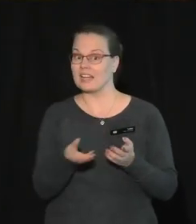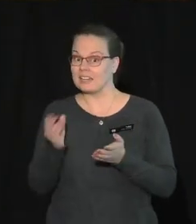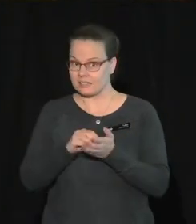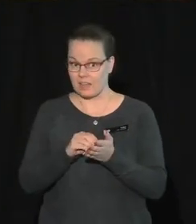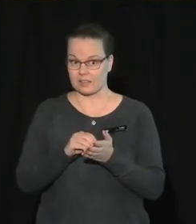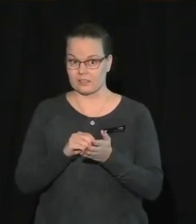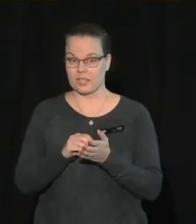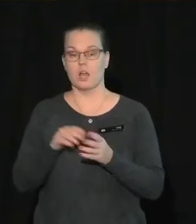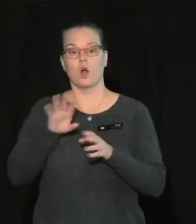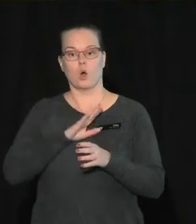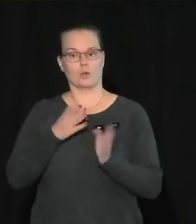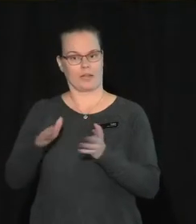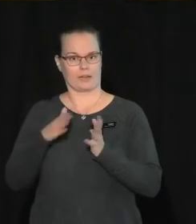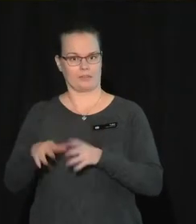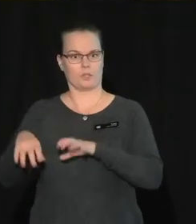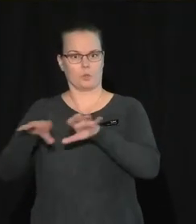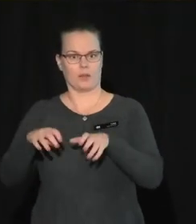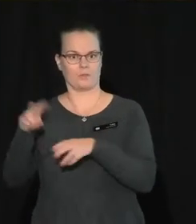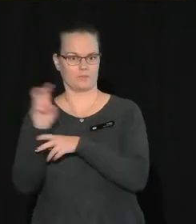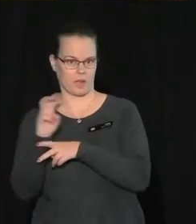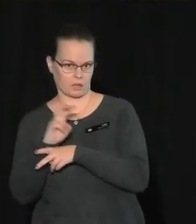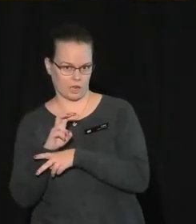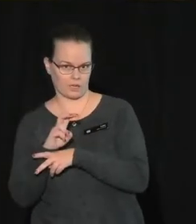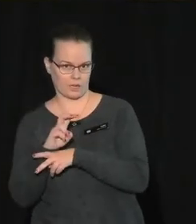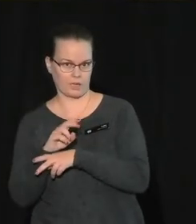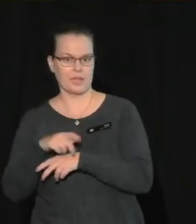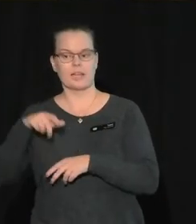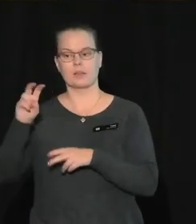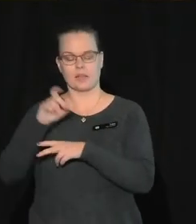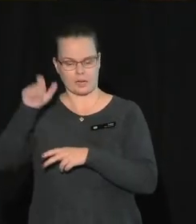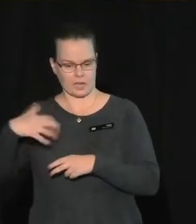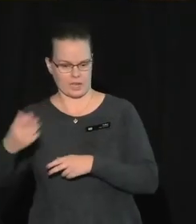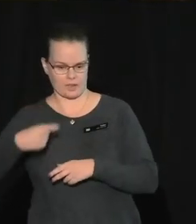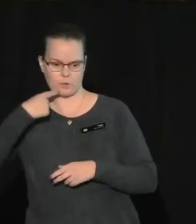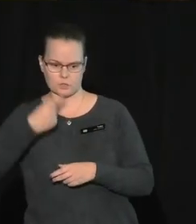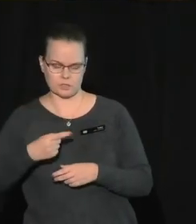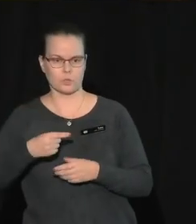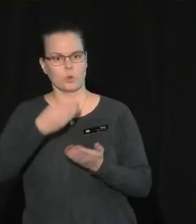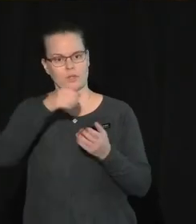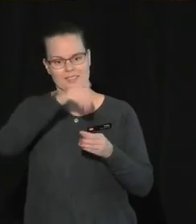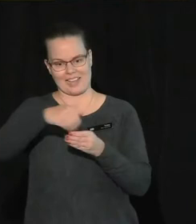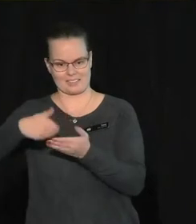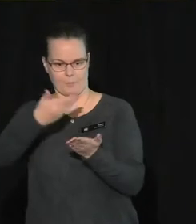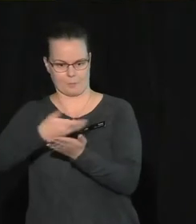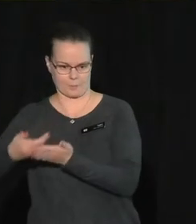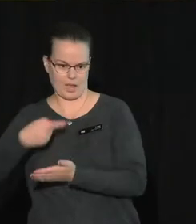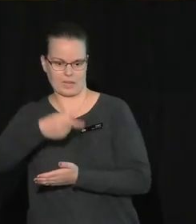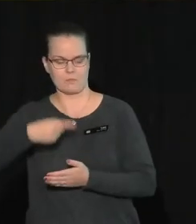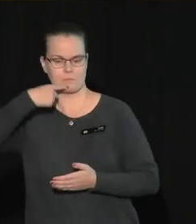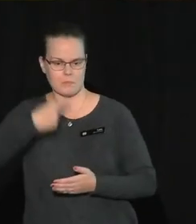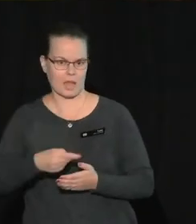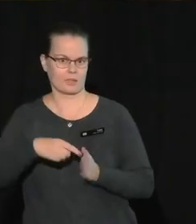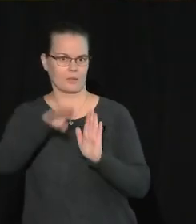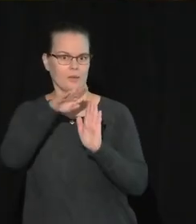by market surveillance, which puts obligations on member states to have